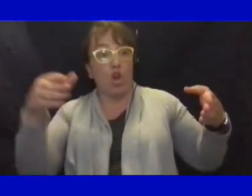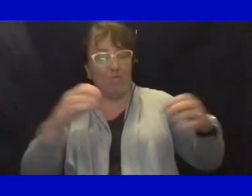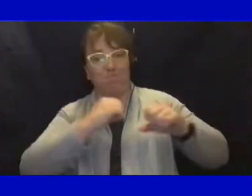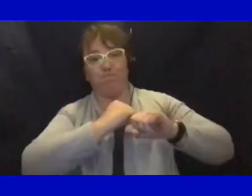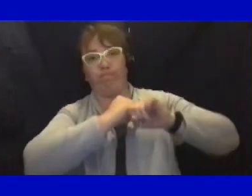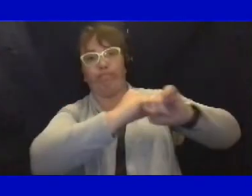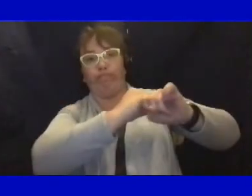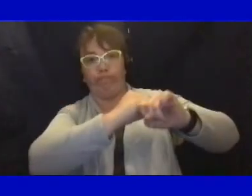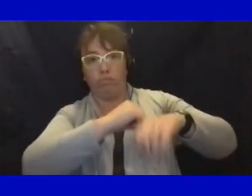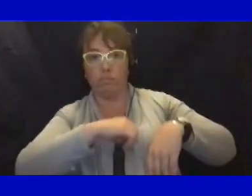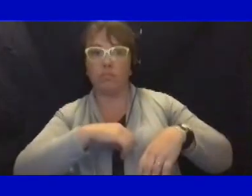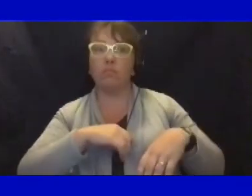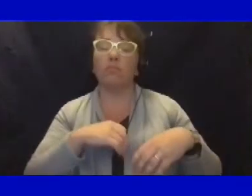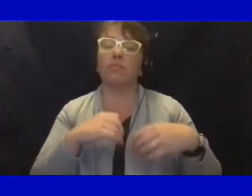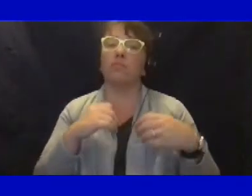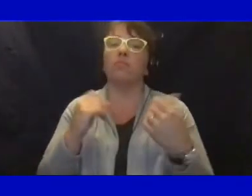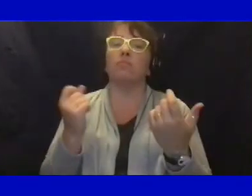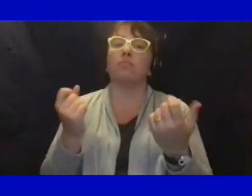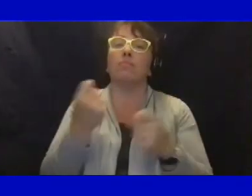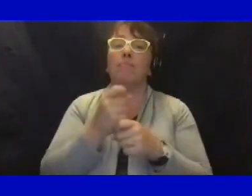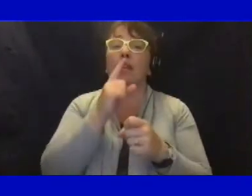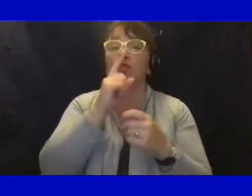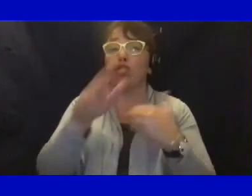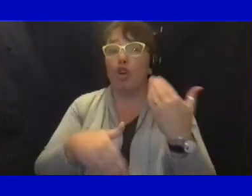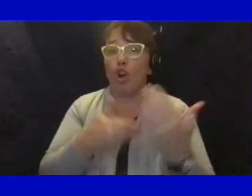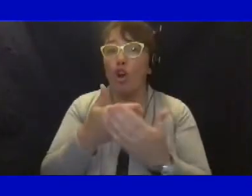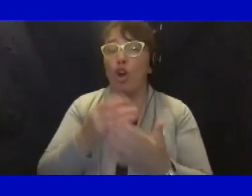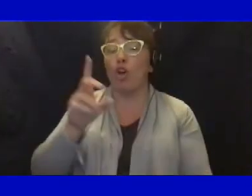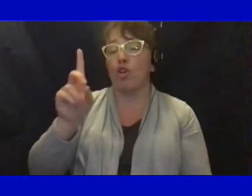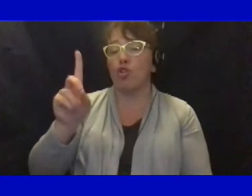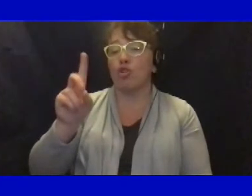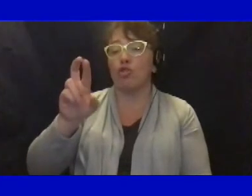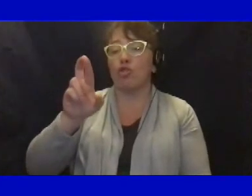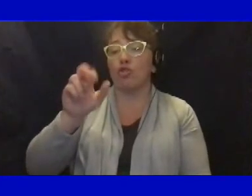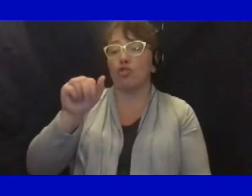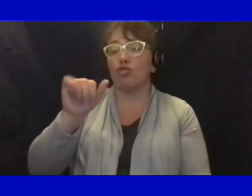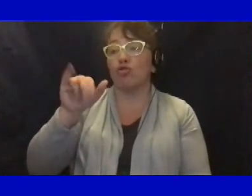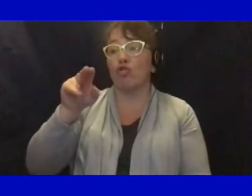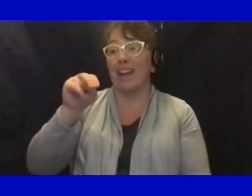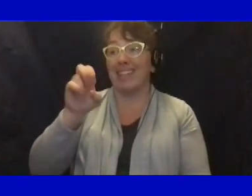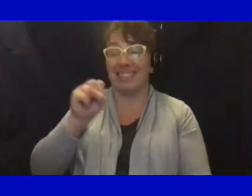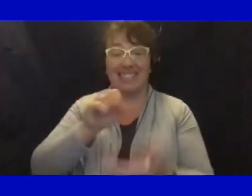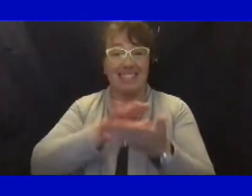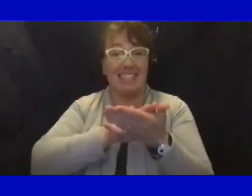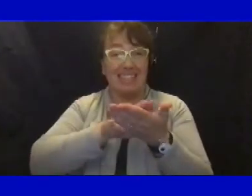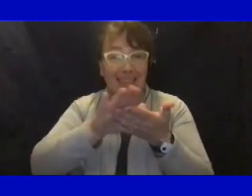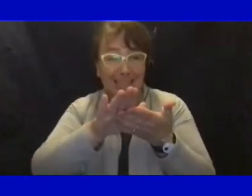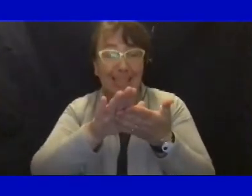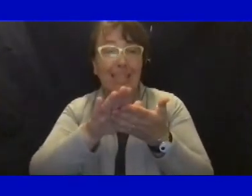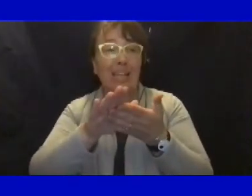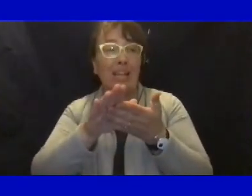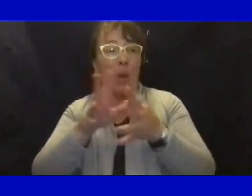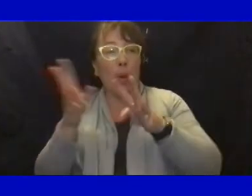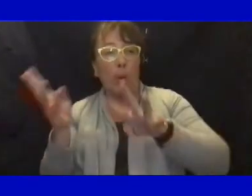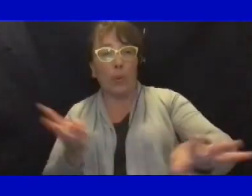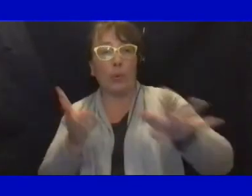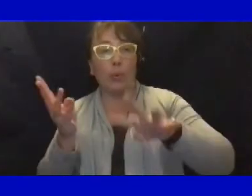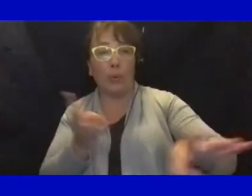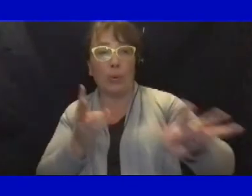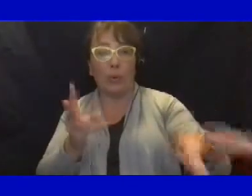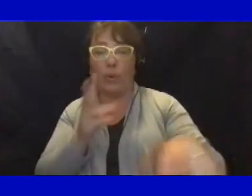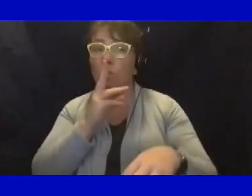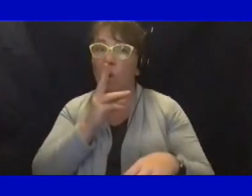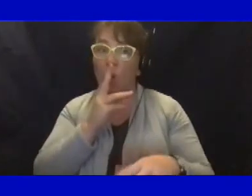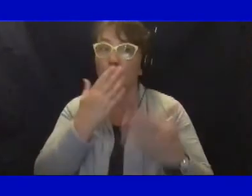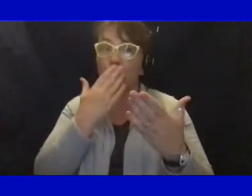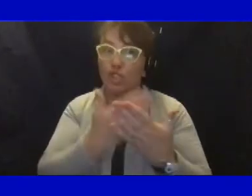that any drainage pathways on your property are clear so that water can efficiently flow through them. If you're in an area where you're really